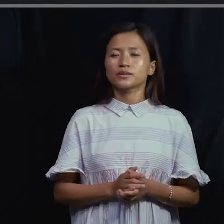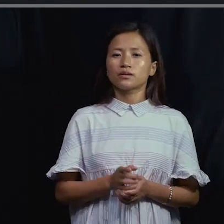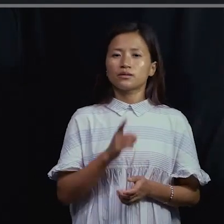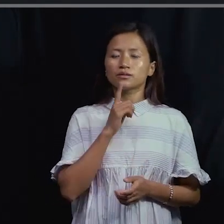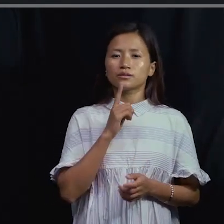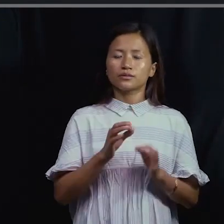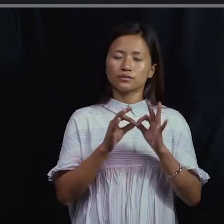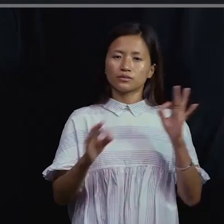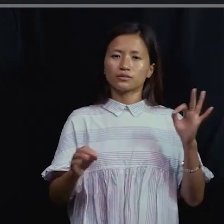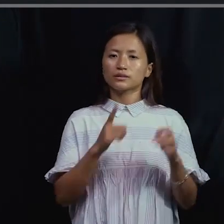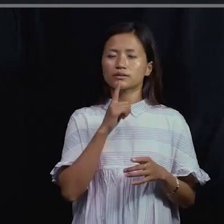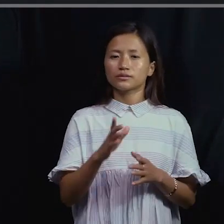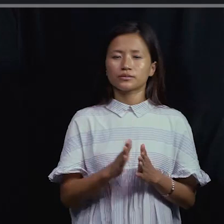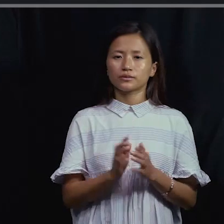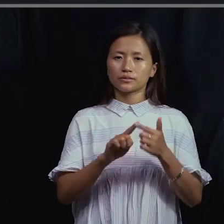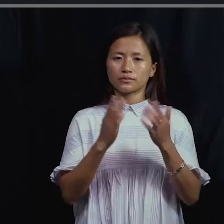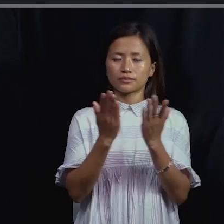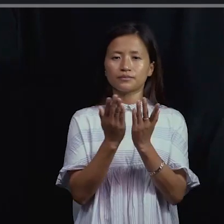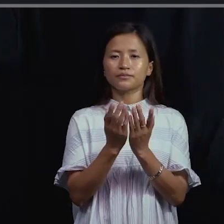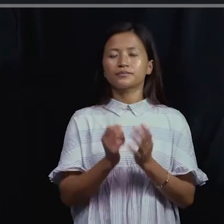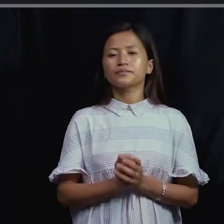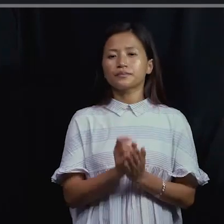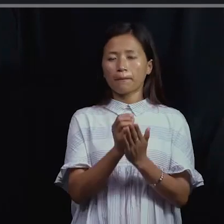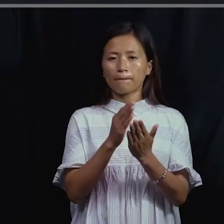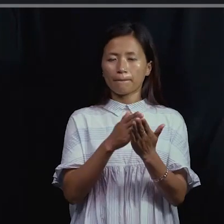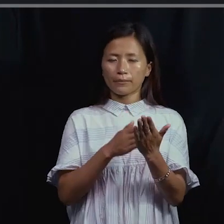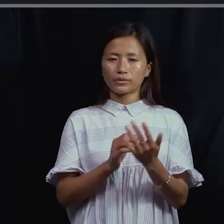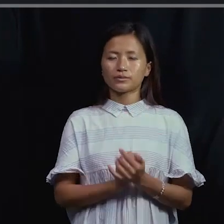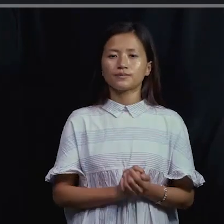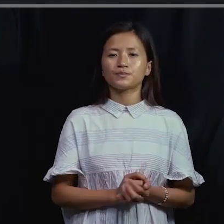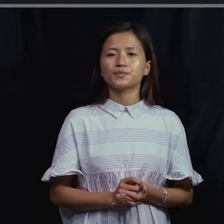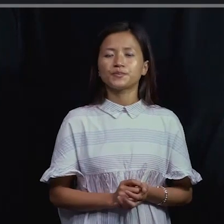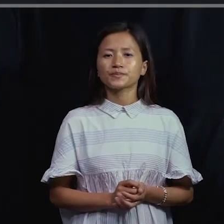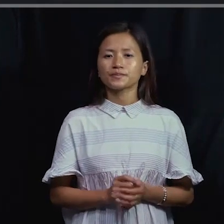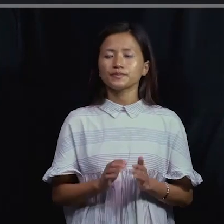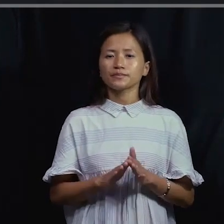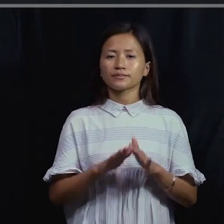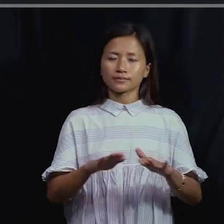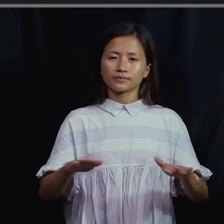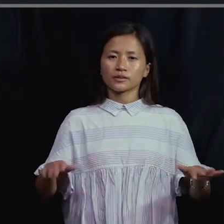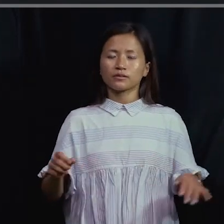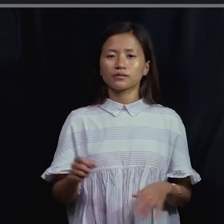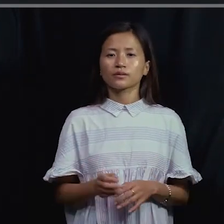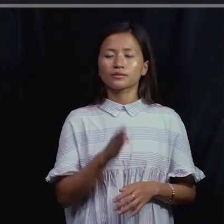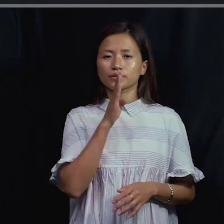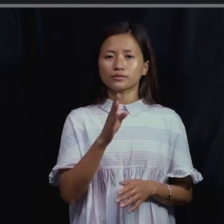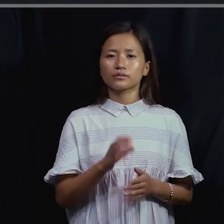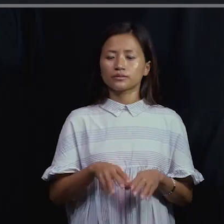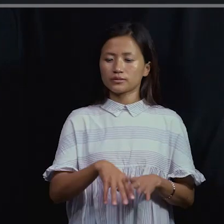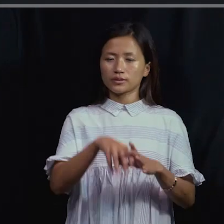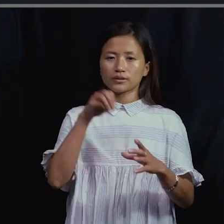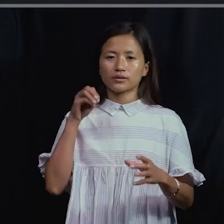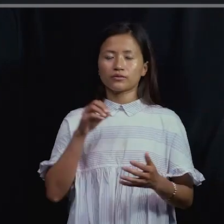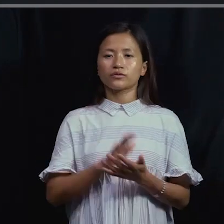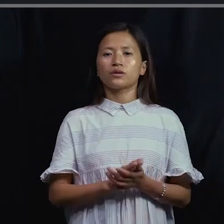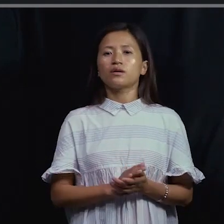should be dear in the educational process. And then the children, they should also be taken out for